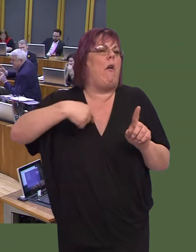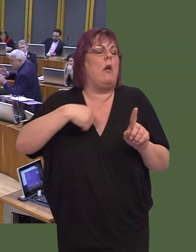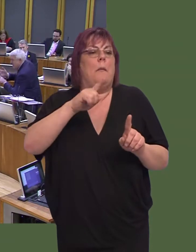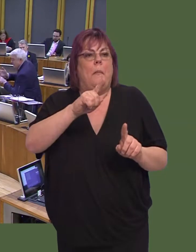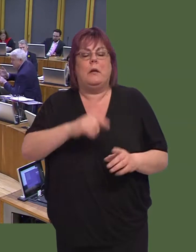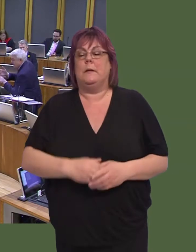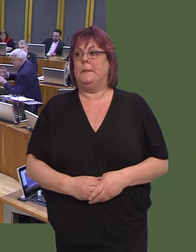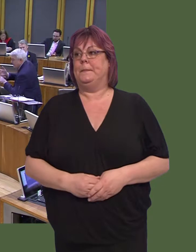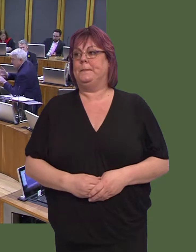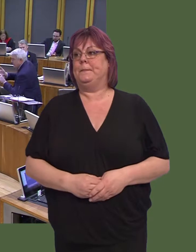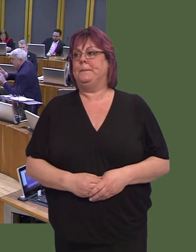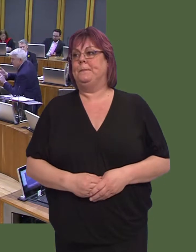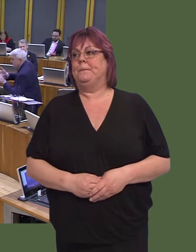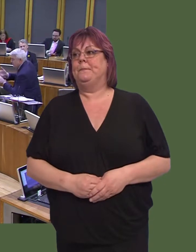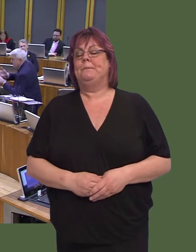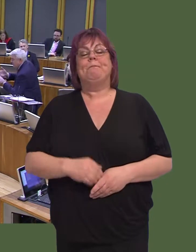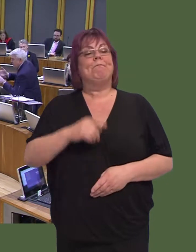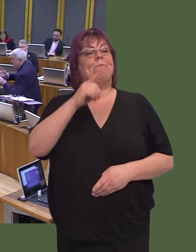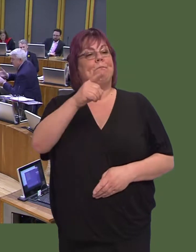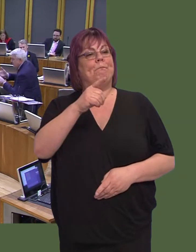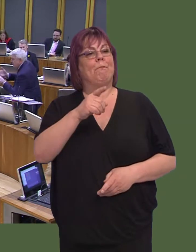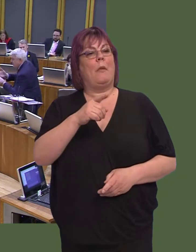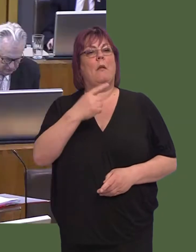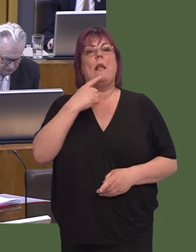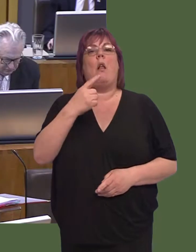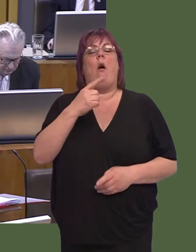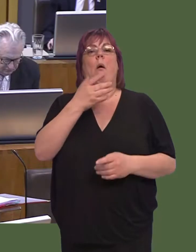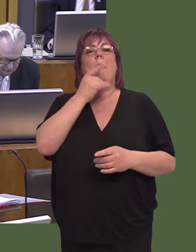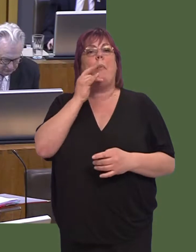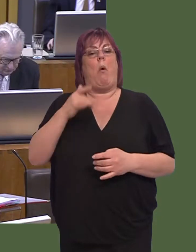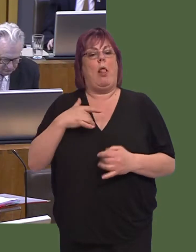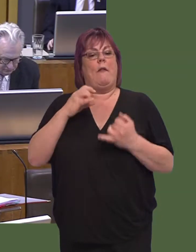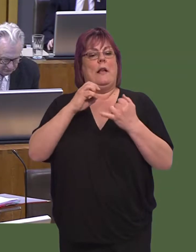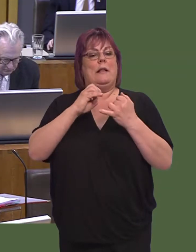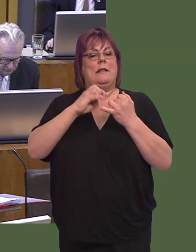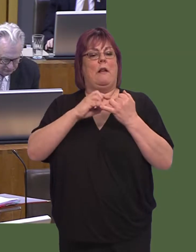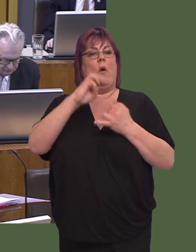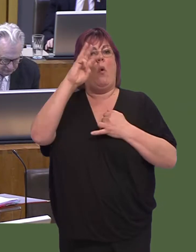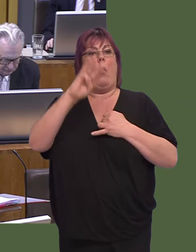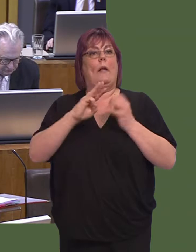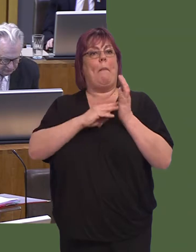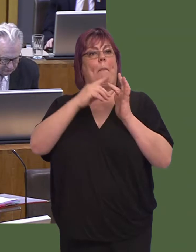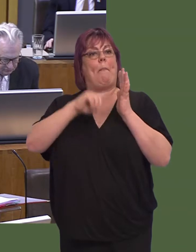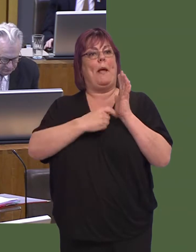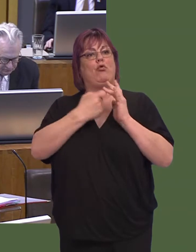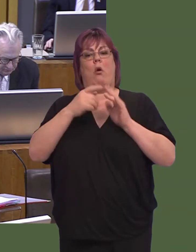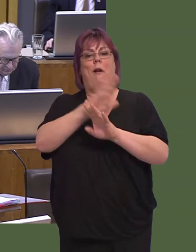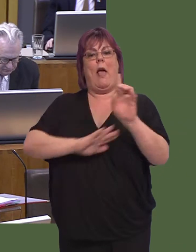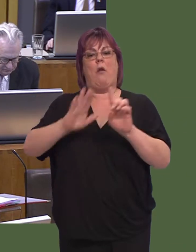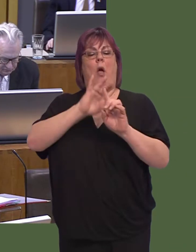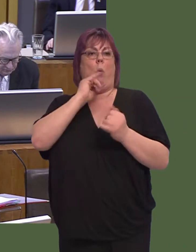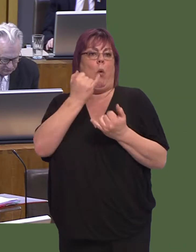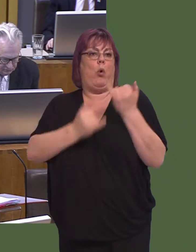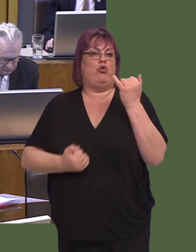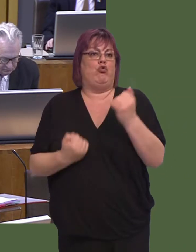listening, somehow there has been a move away from providing people in the South Wales metro area with a better train service. That's not the case. The